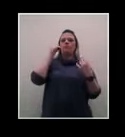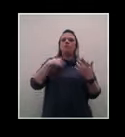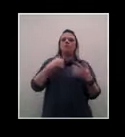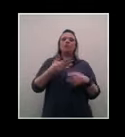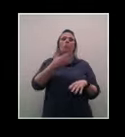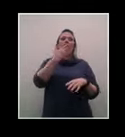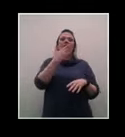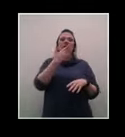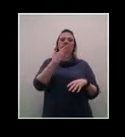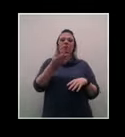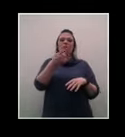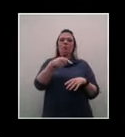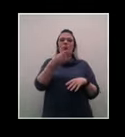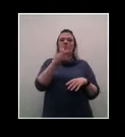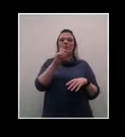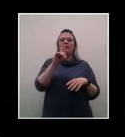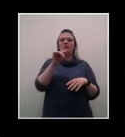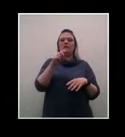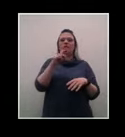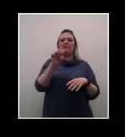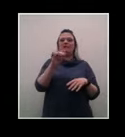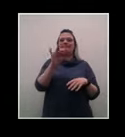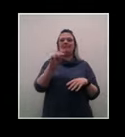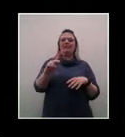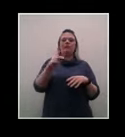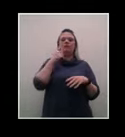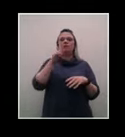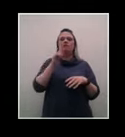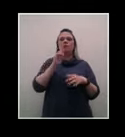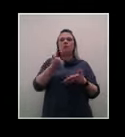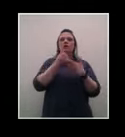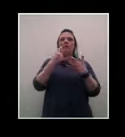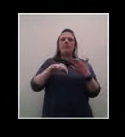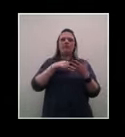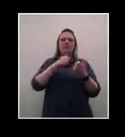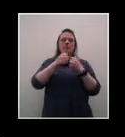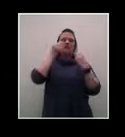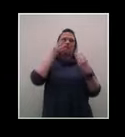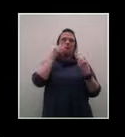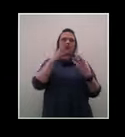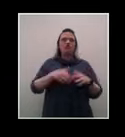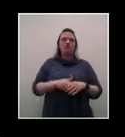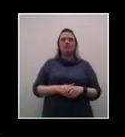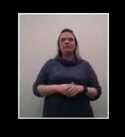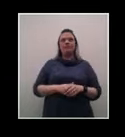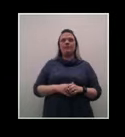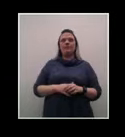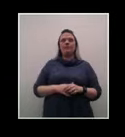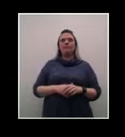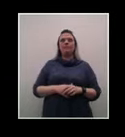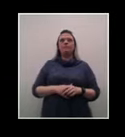HealthyLink for really helping us look at our epidemic in Erie County.